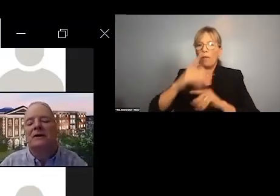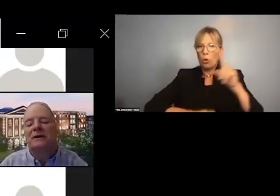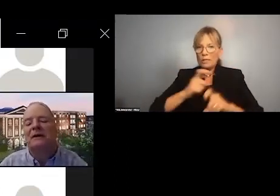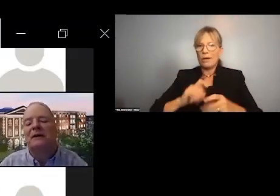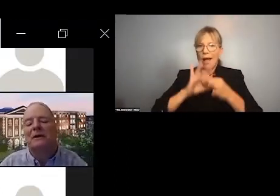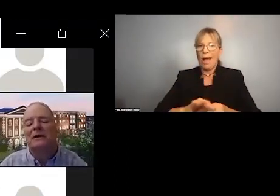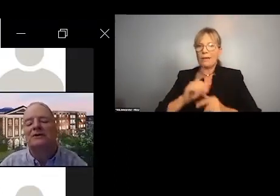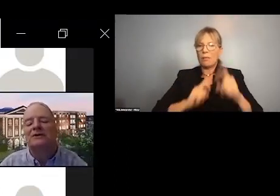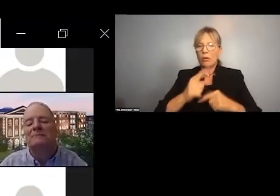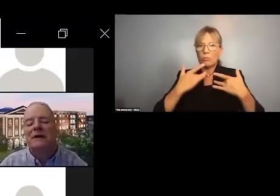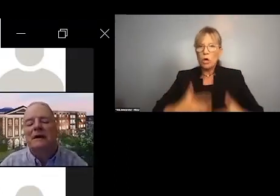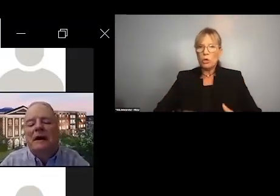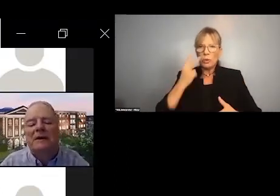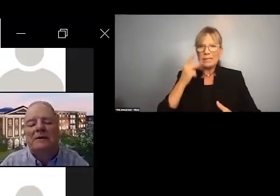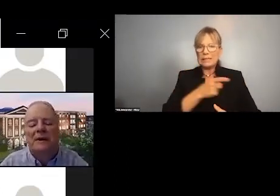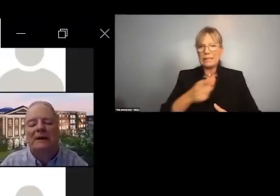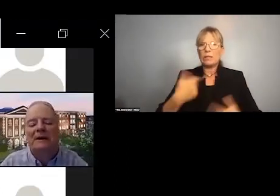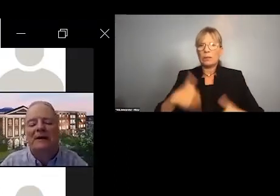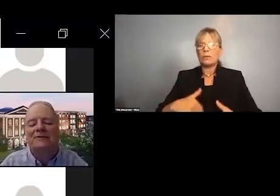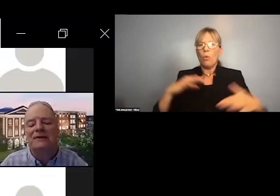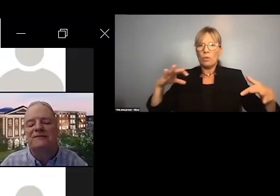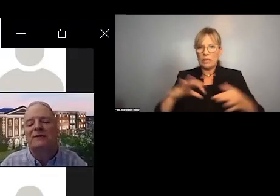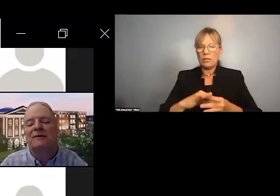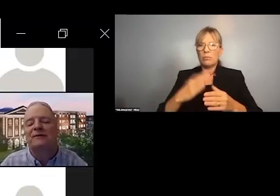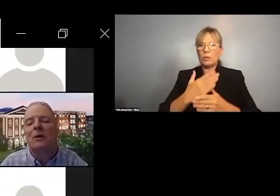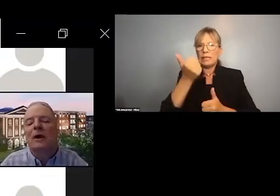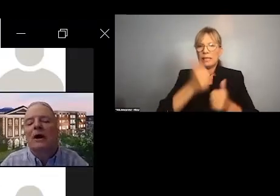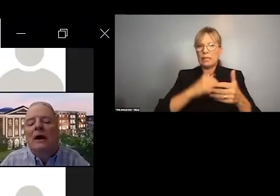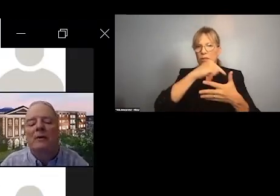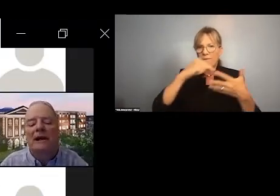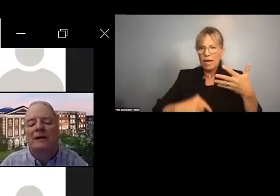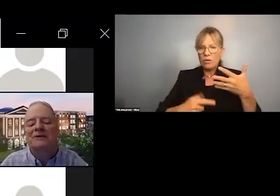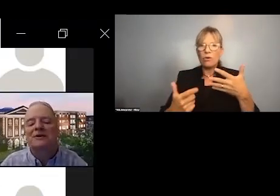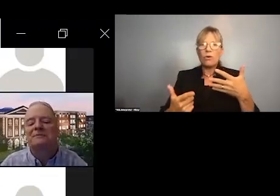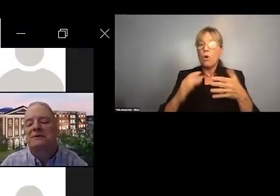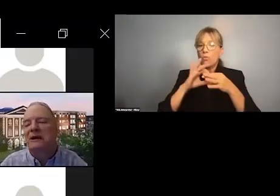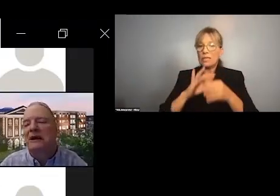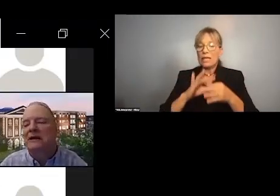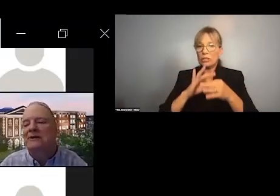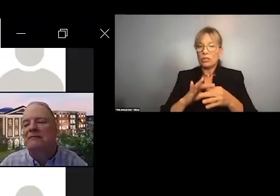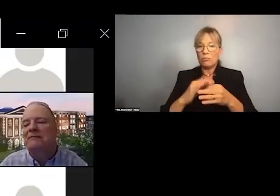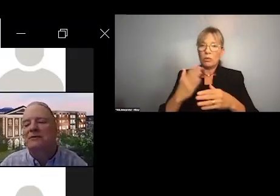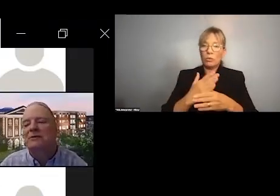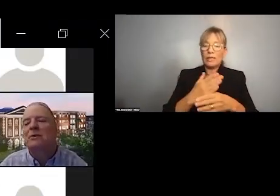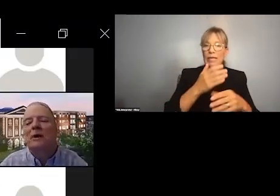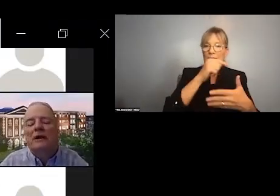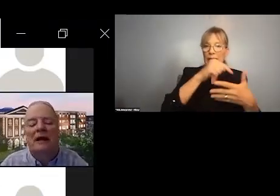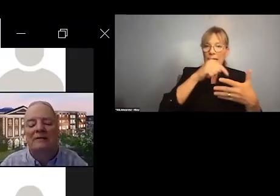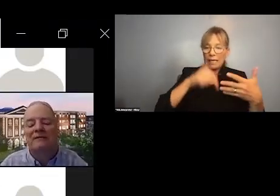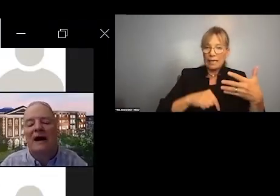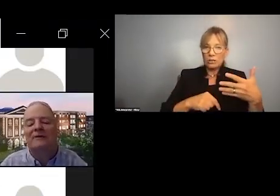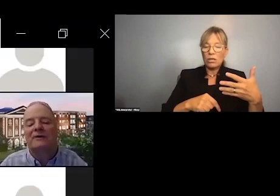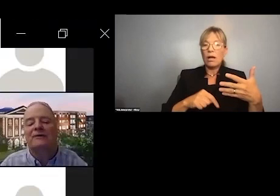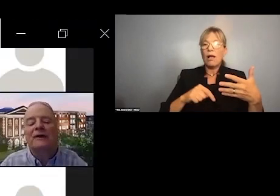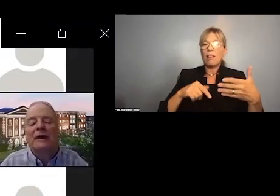see there are significant relationships between each of these factors. So the relationships between each of the two